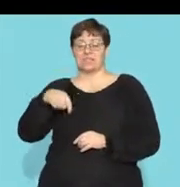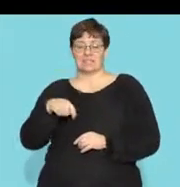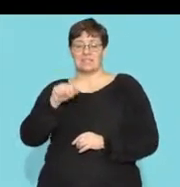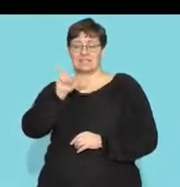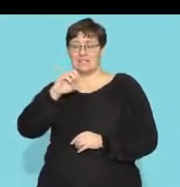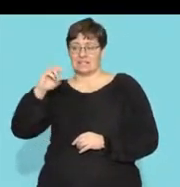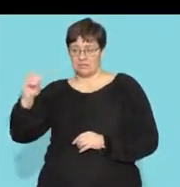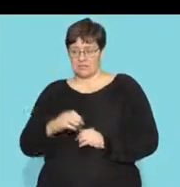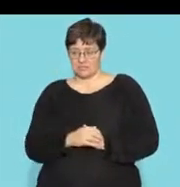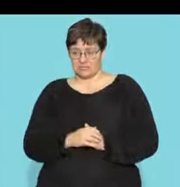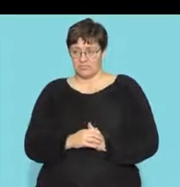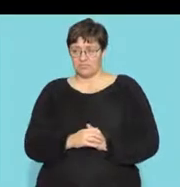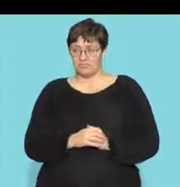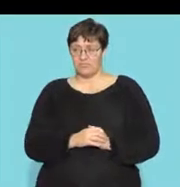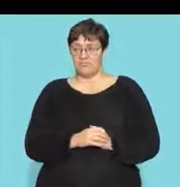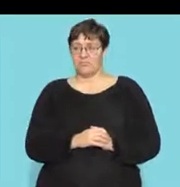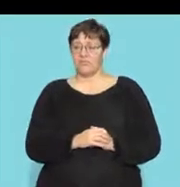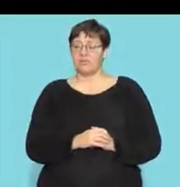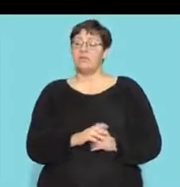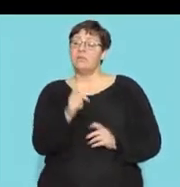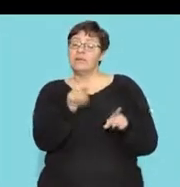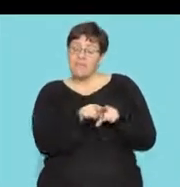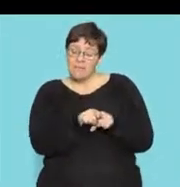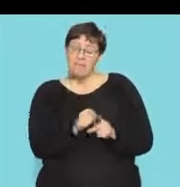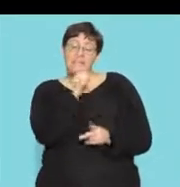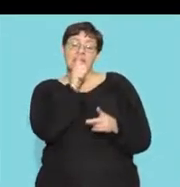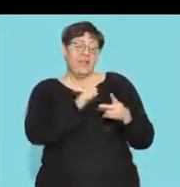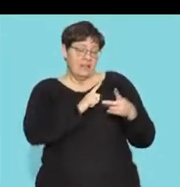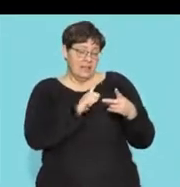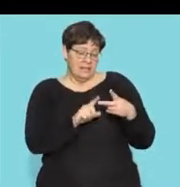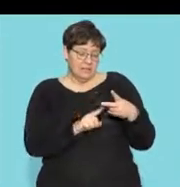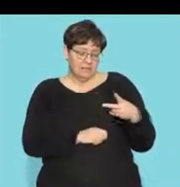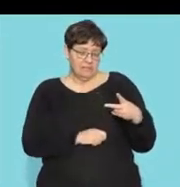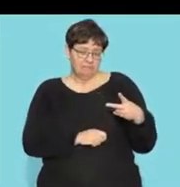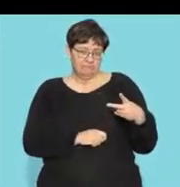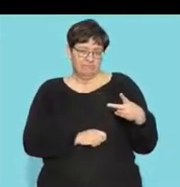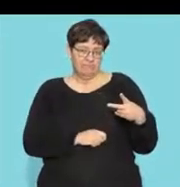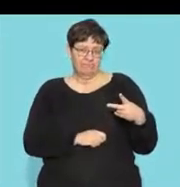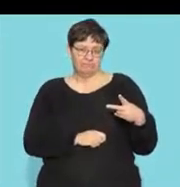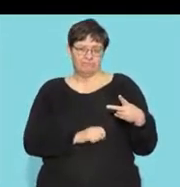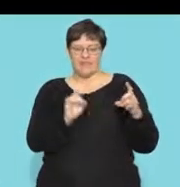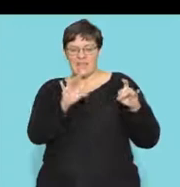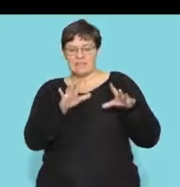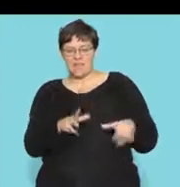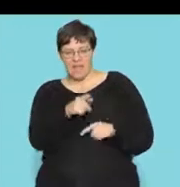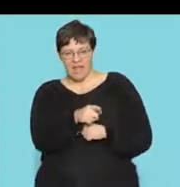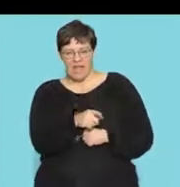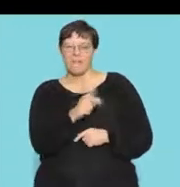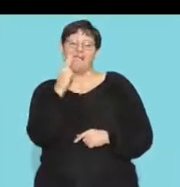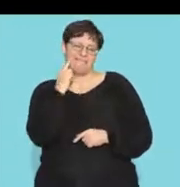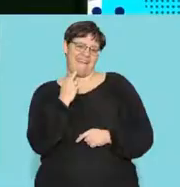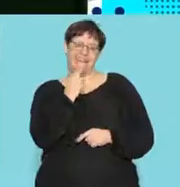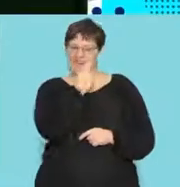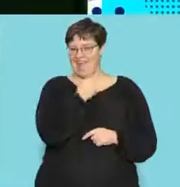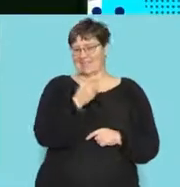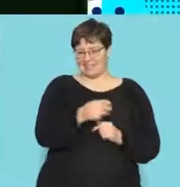56,600. Now, we are also told, and I think the examiners were quite kind in this one